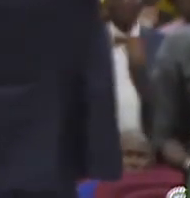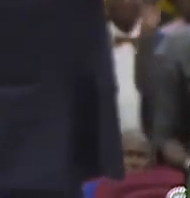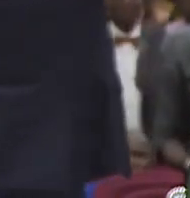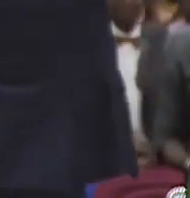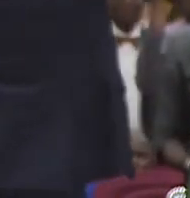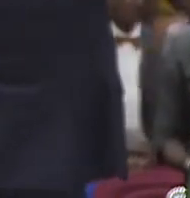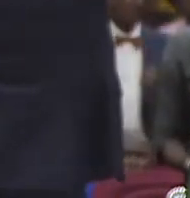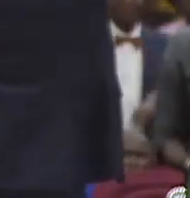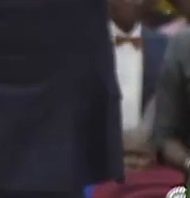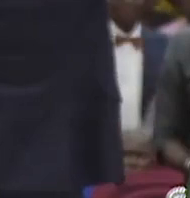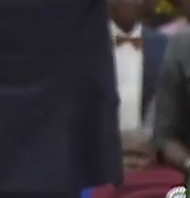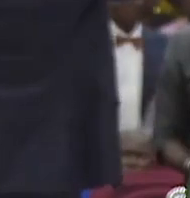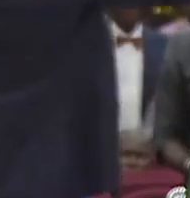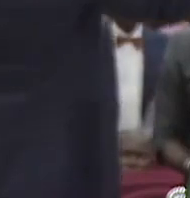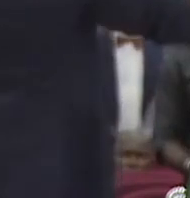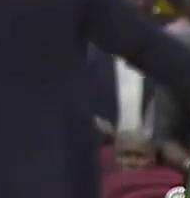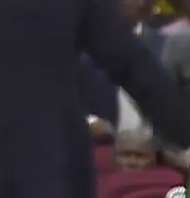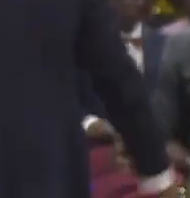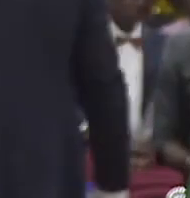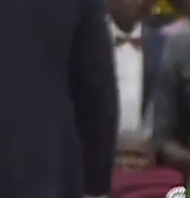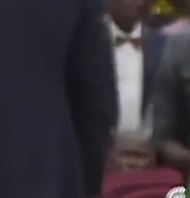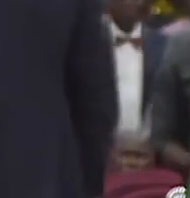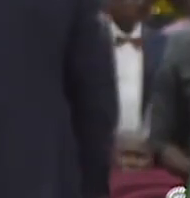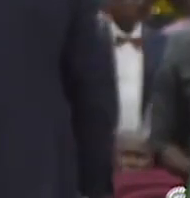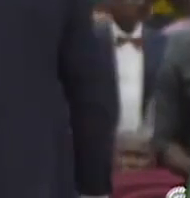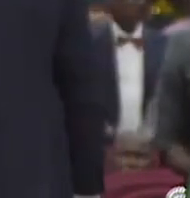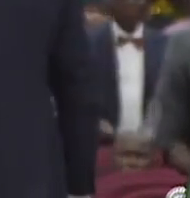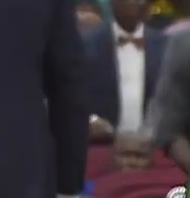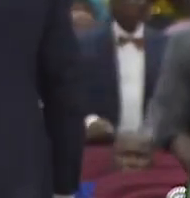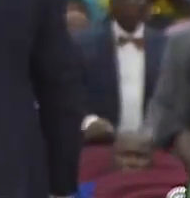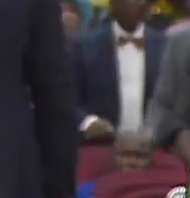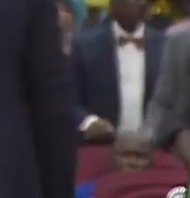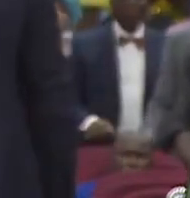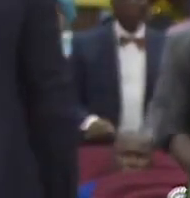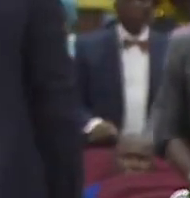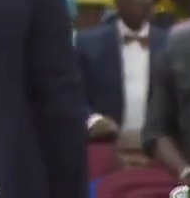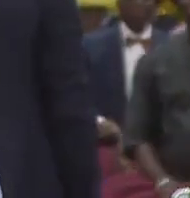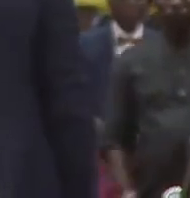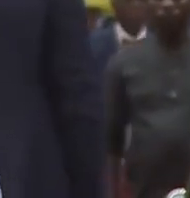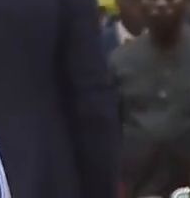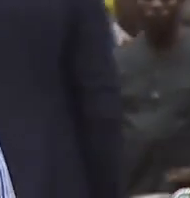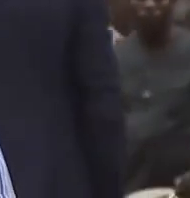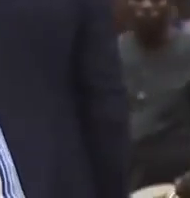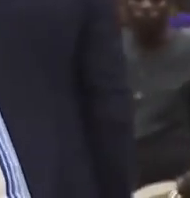Amen.